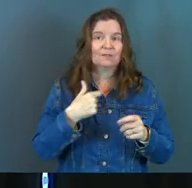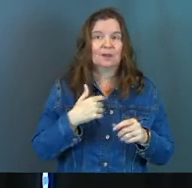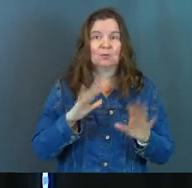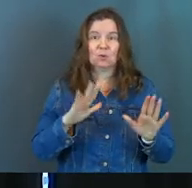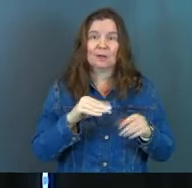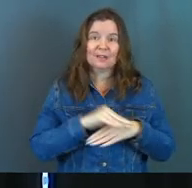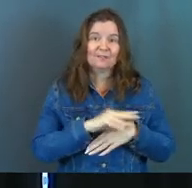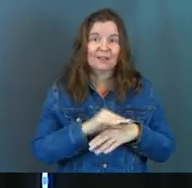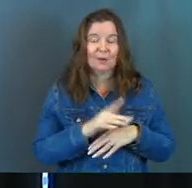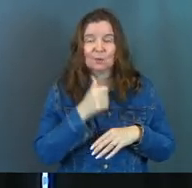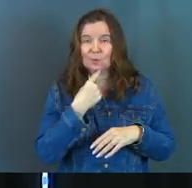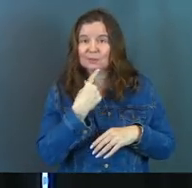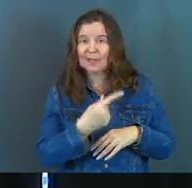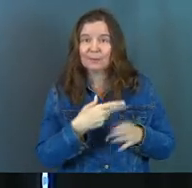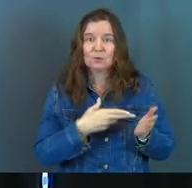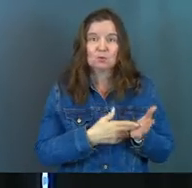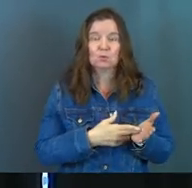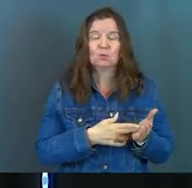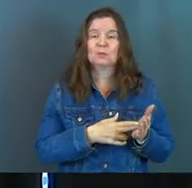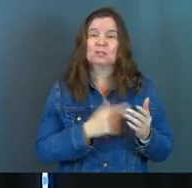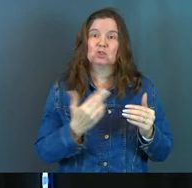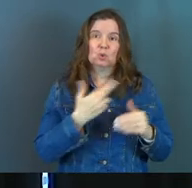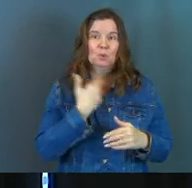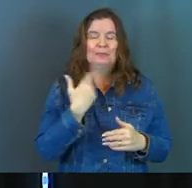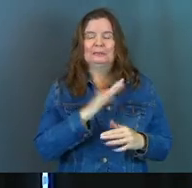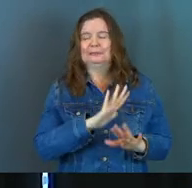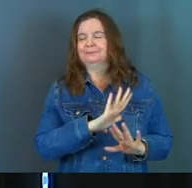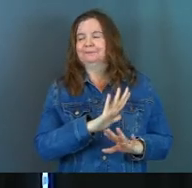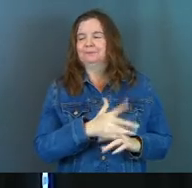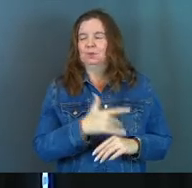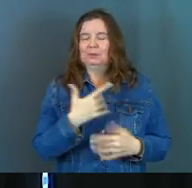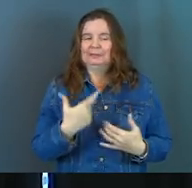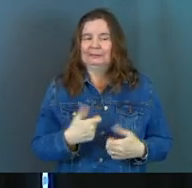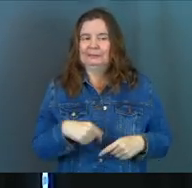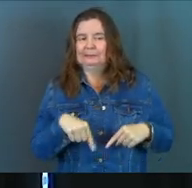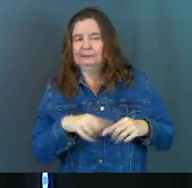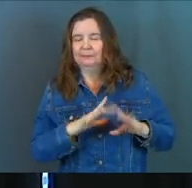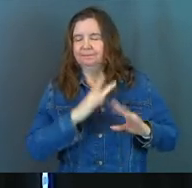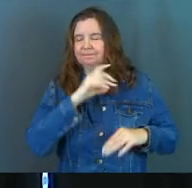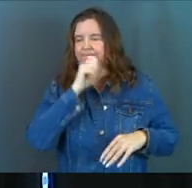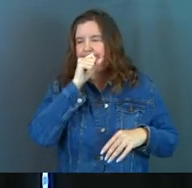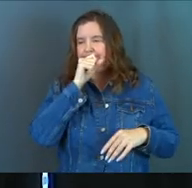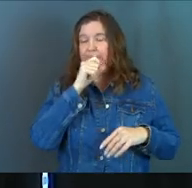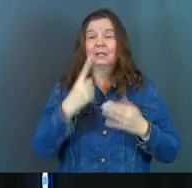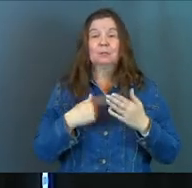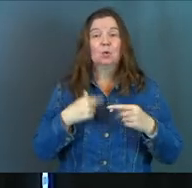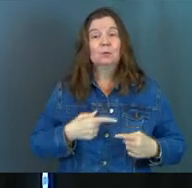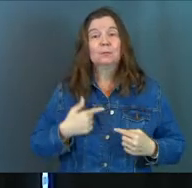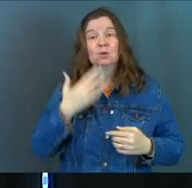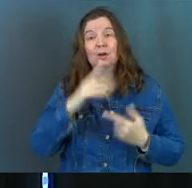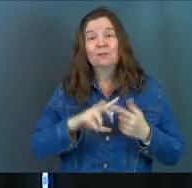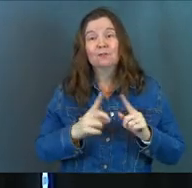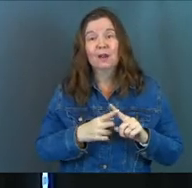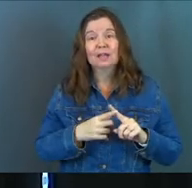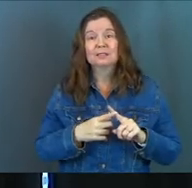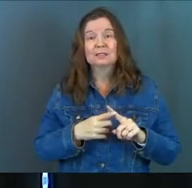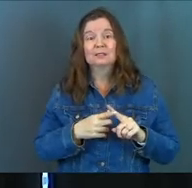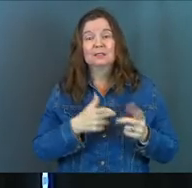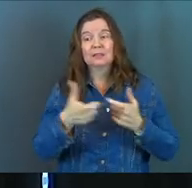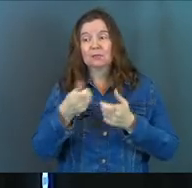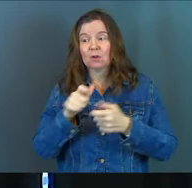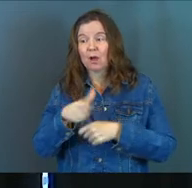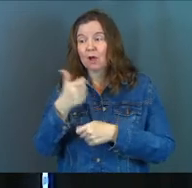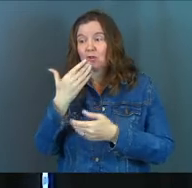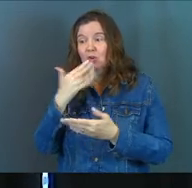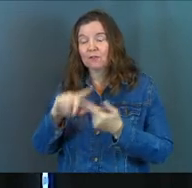the greatest advice. We don't tell them the truth. It's too risky. We didn't have the courage that day. Sometimes we struggle to be a good friend that attracts and draws other